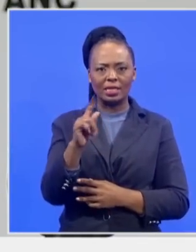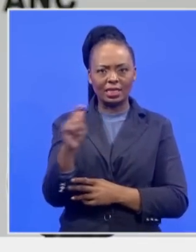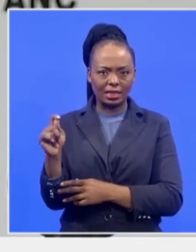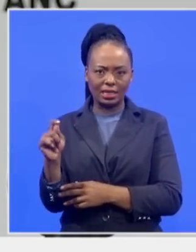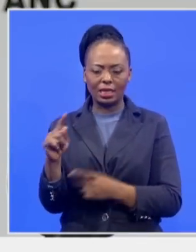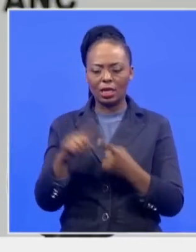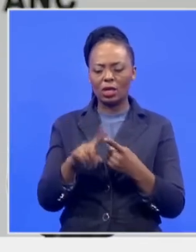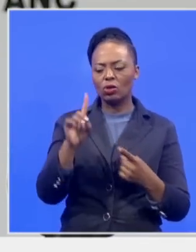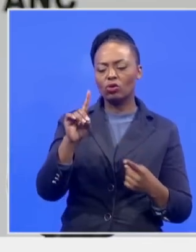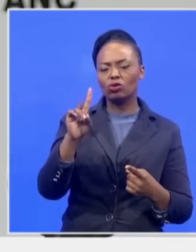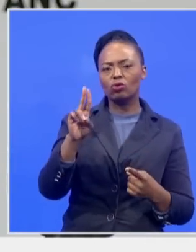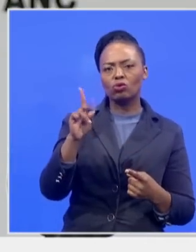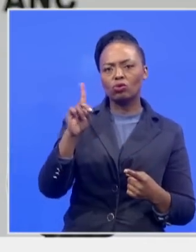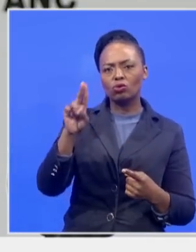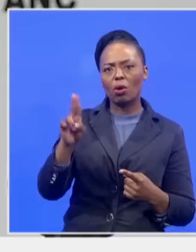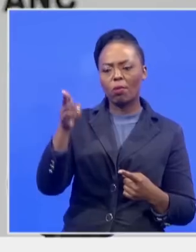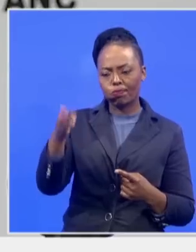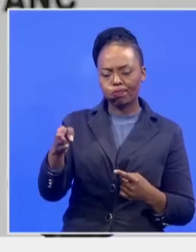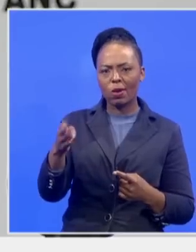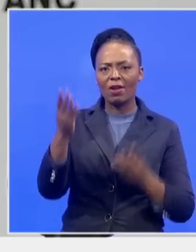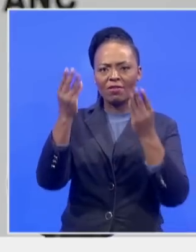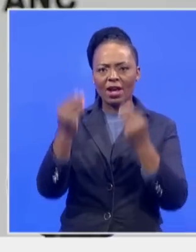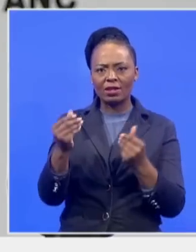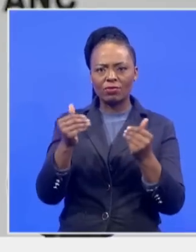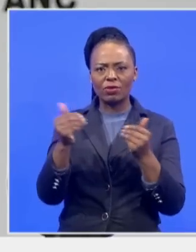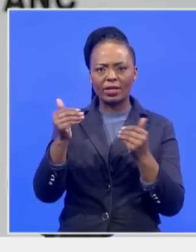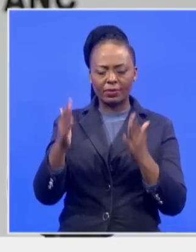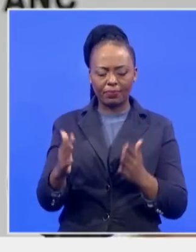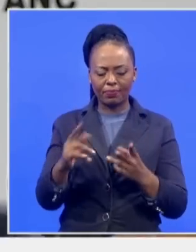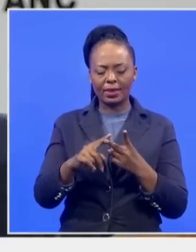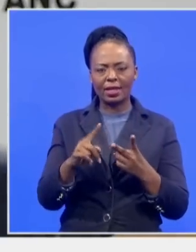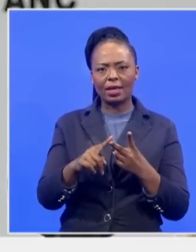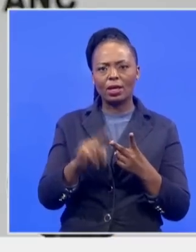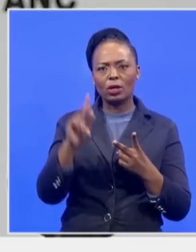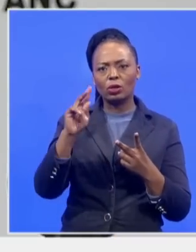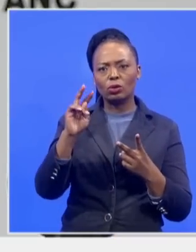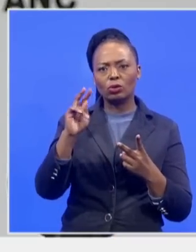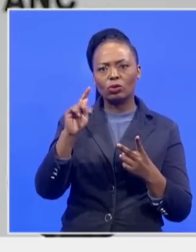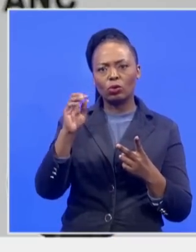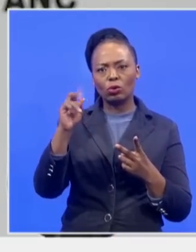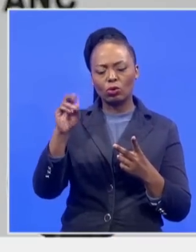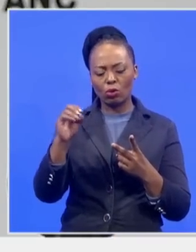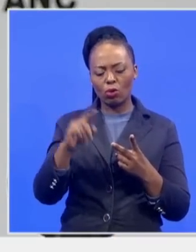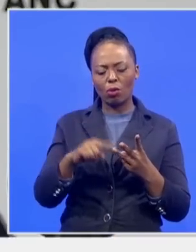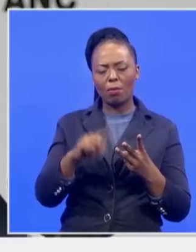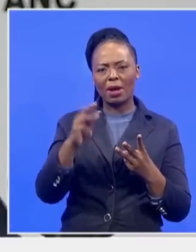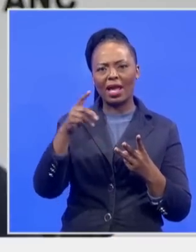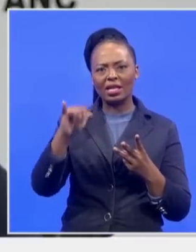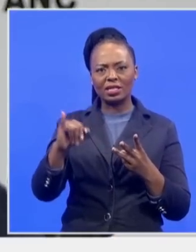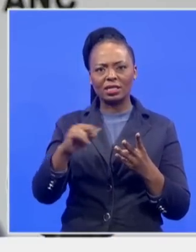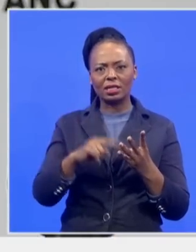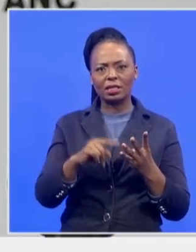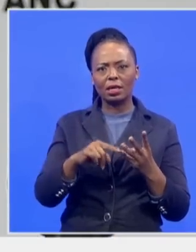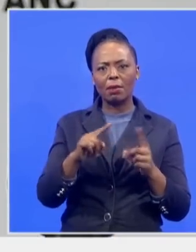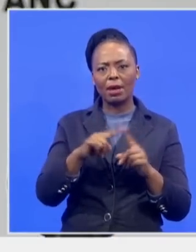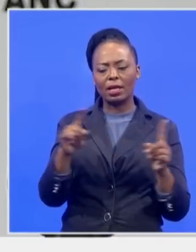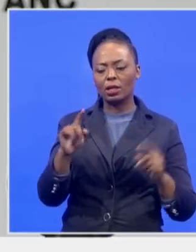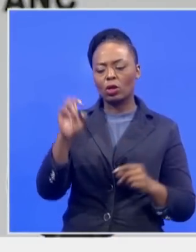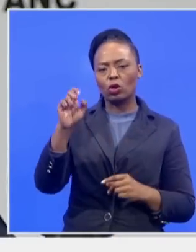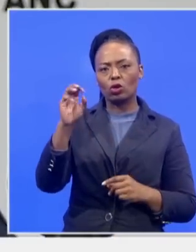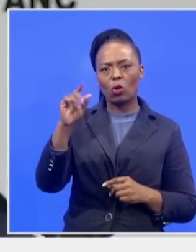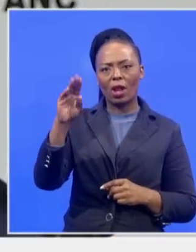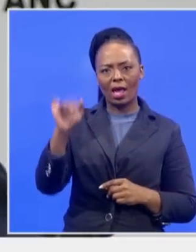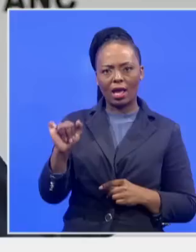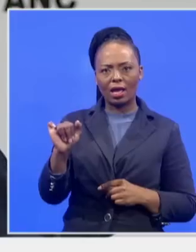fundraiser. Sonto was there, Fasia was there, Malachi was there, except Kola. So